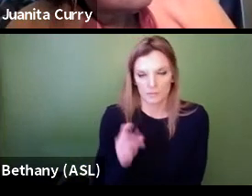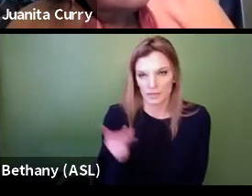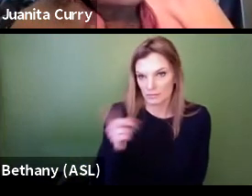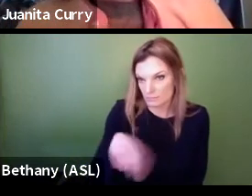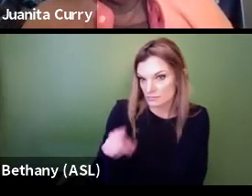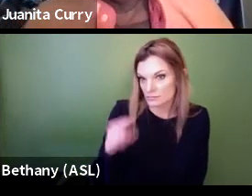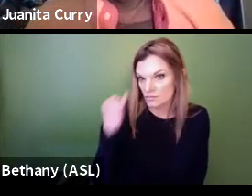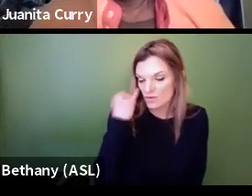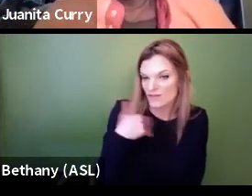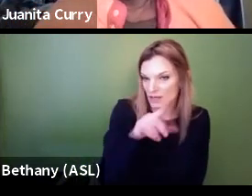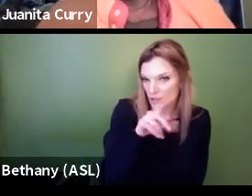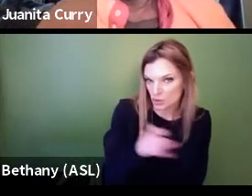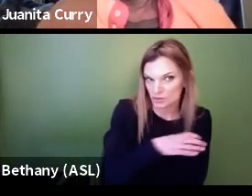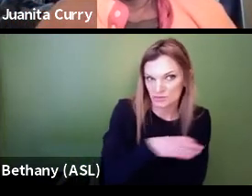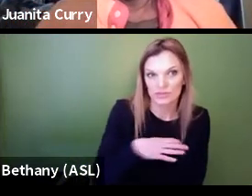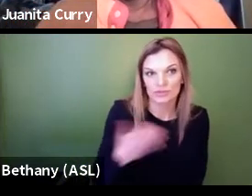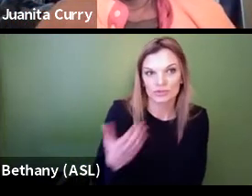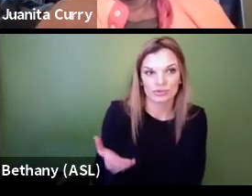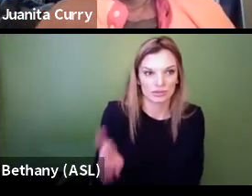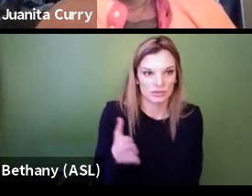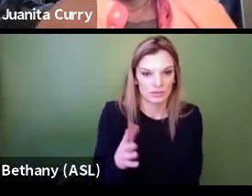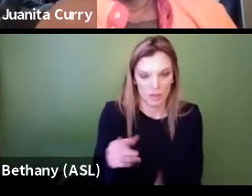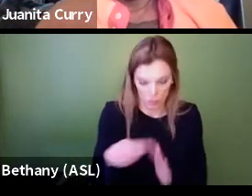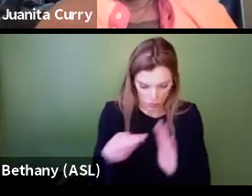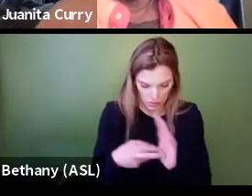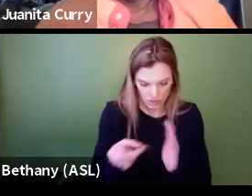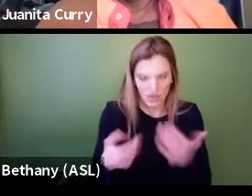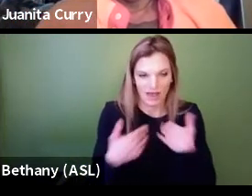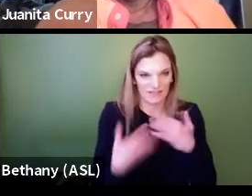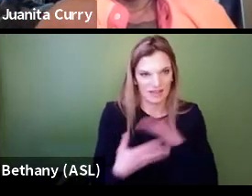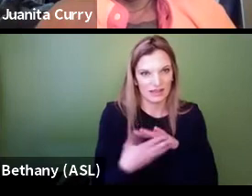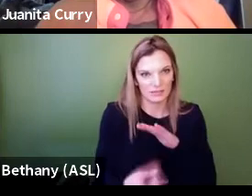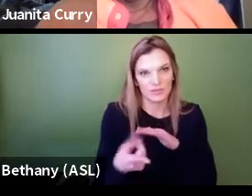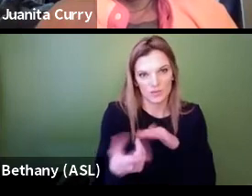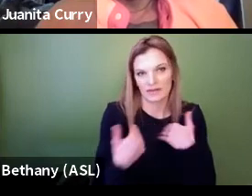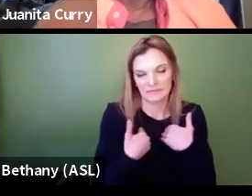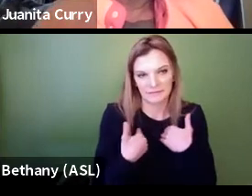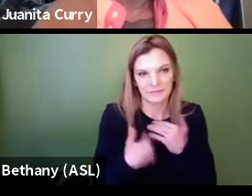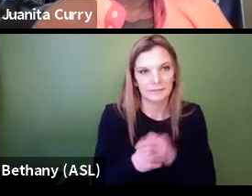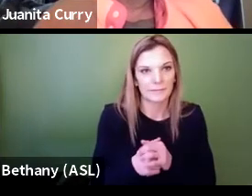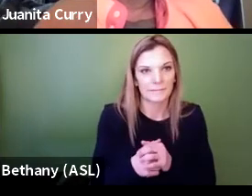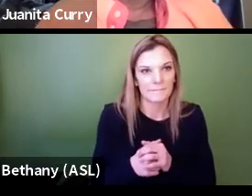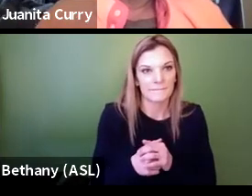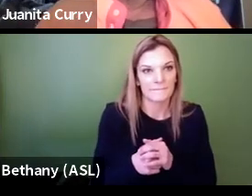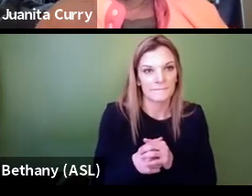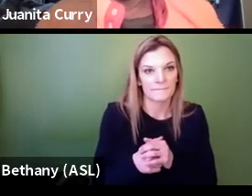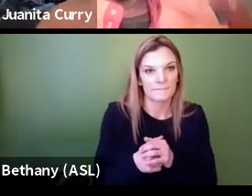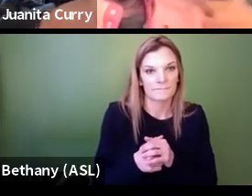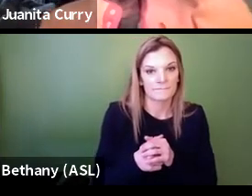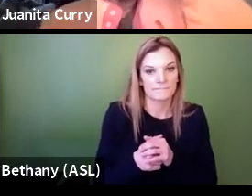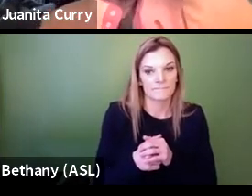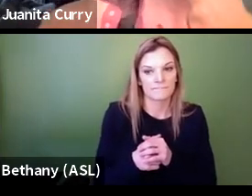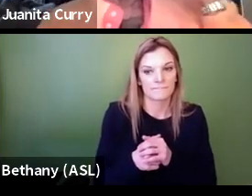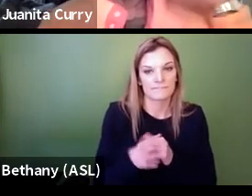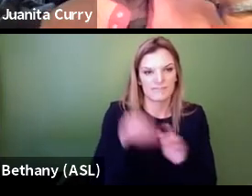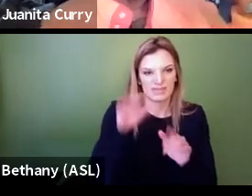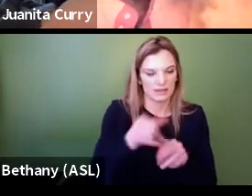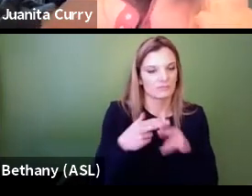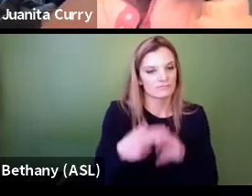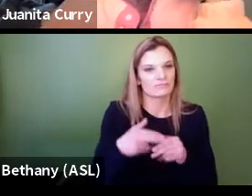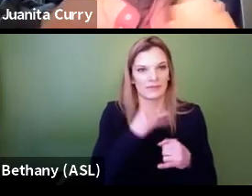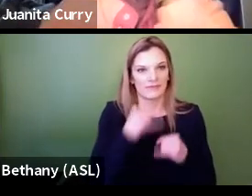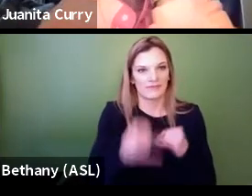any questions about the rules, you've got a copy now that for all intents and purposes is the final